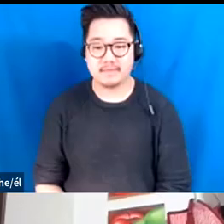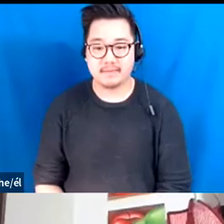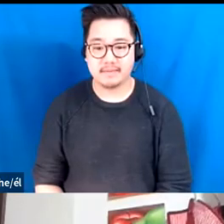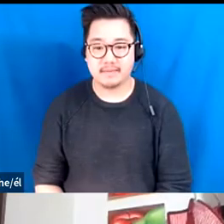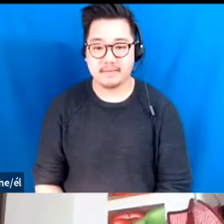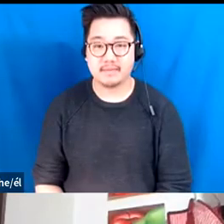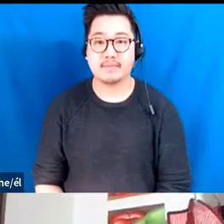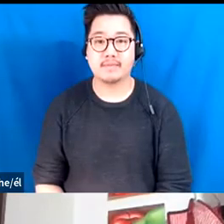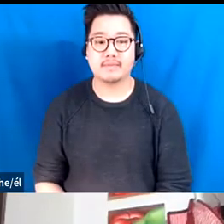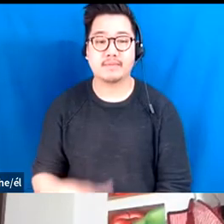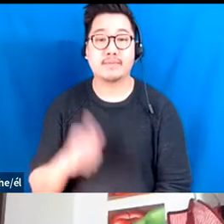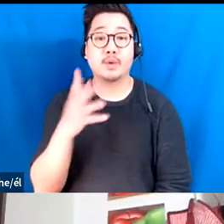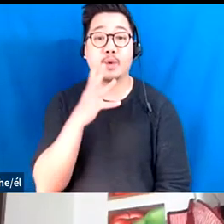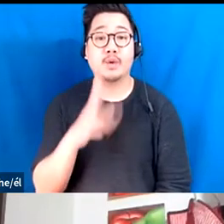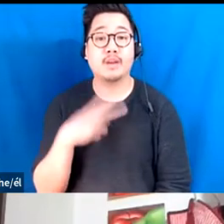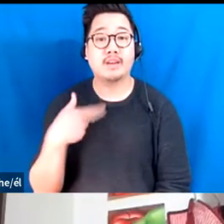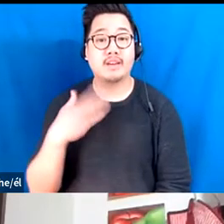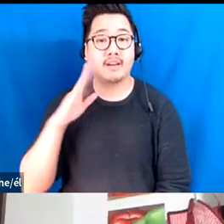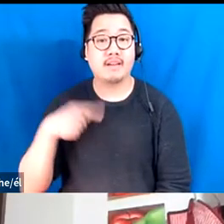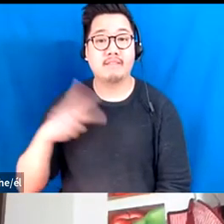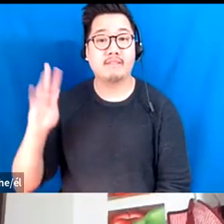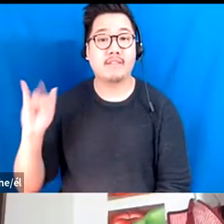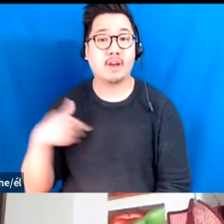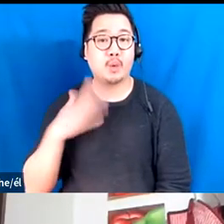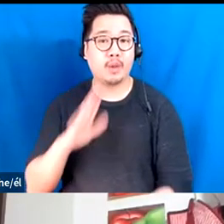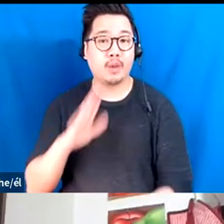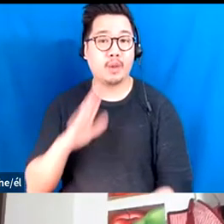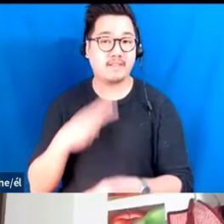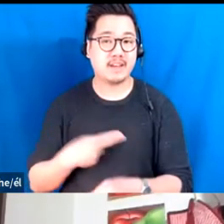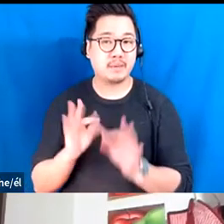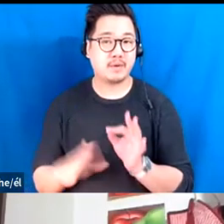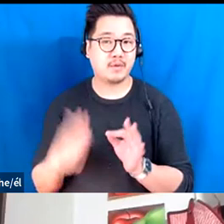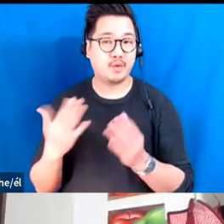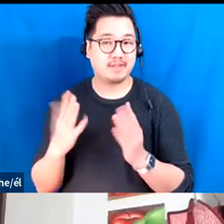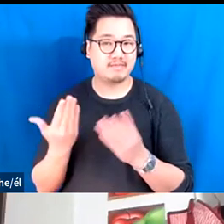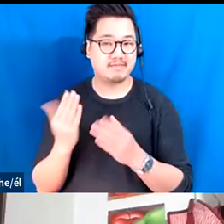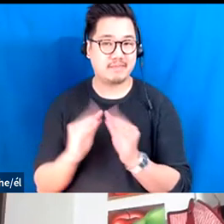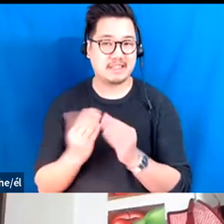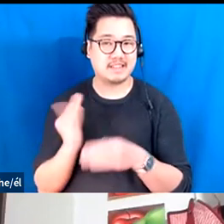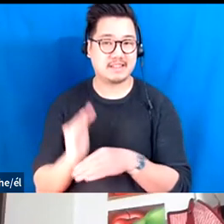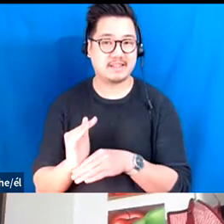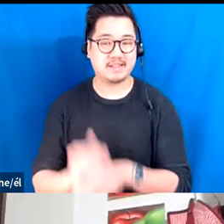good evening everyone my name is v i will be your vietnamese interpreter for this meeting tonight